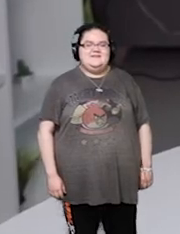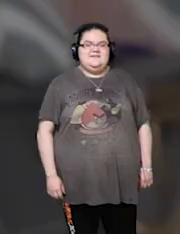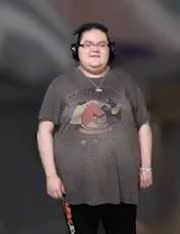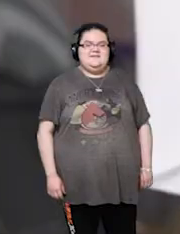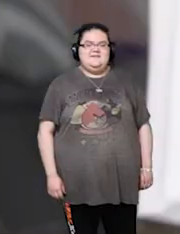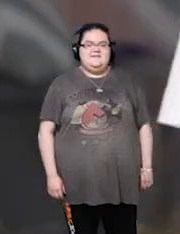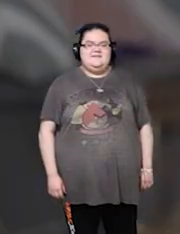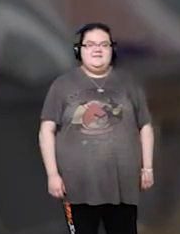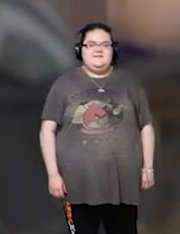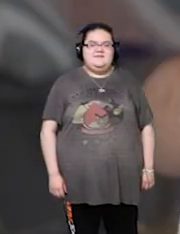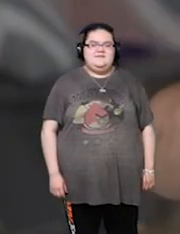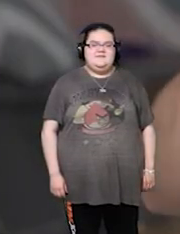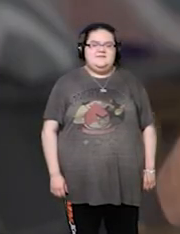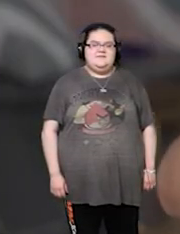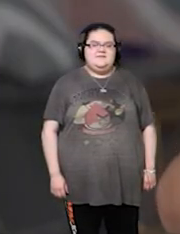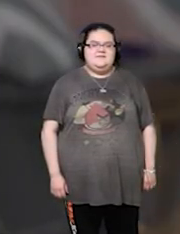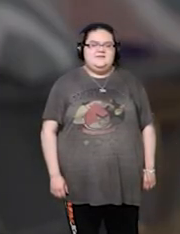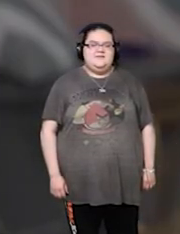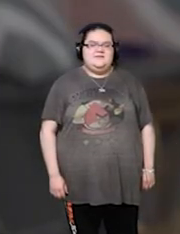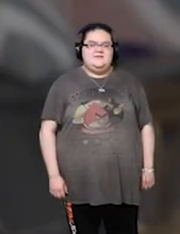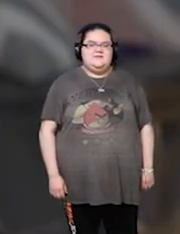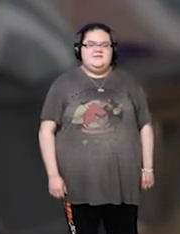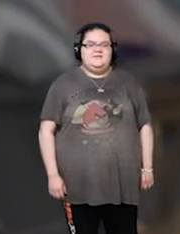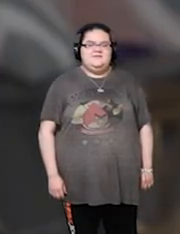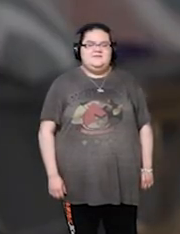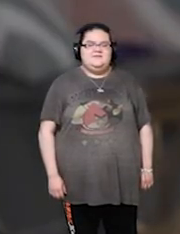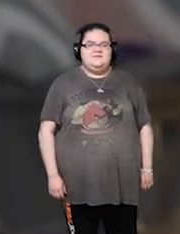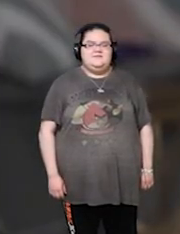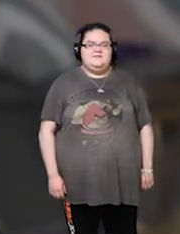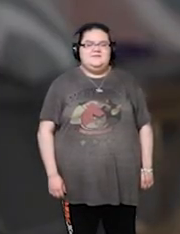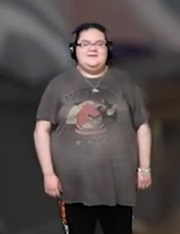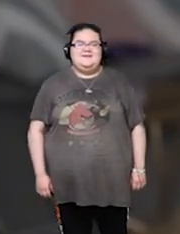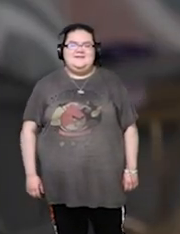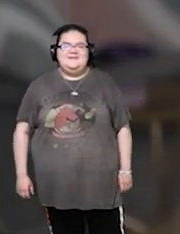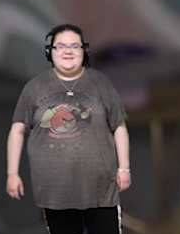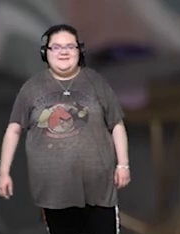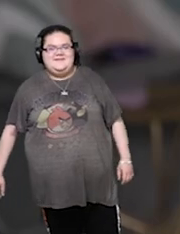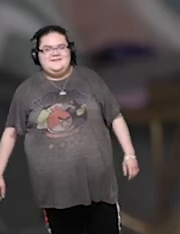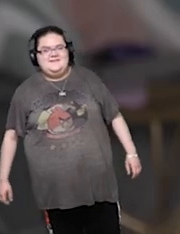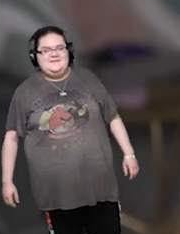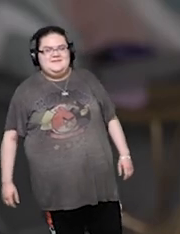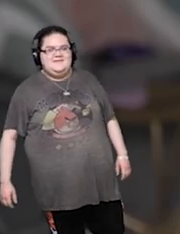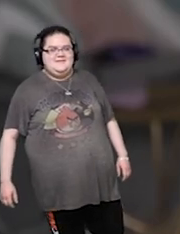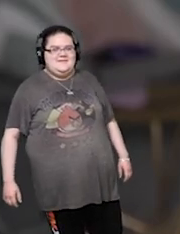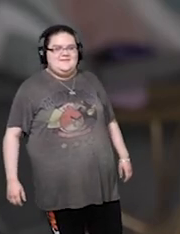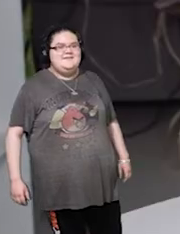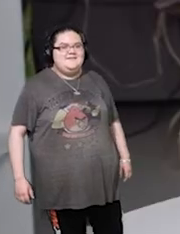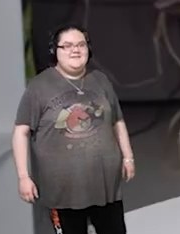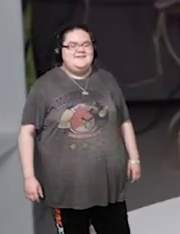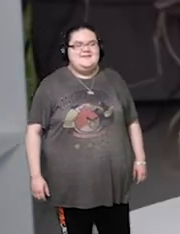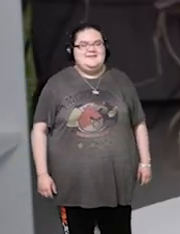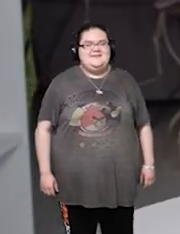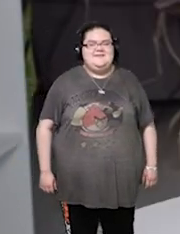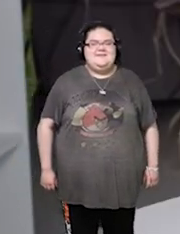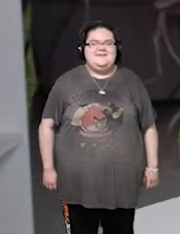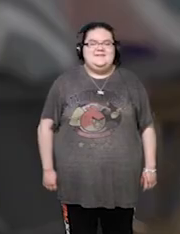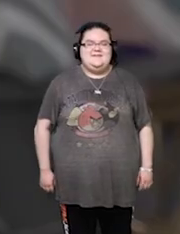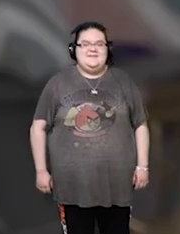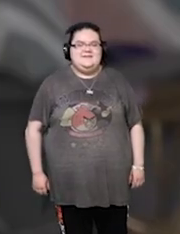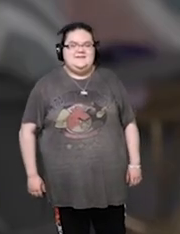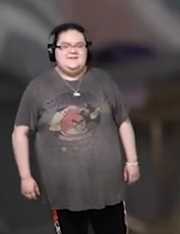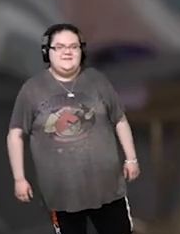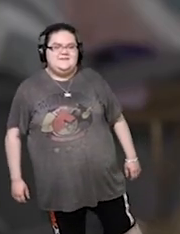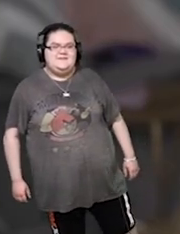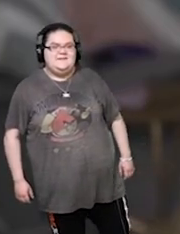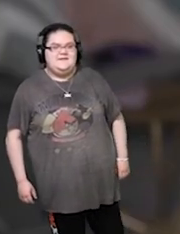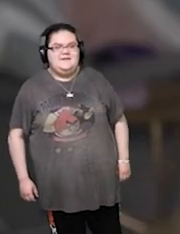trying it on. Oh, this has got some weight to it. It's got some GSM different in here. This is heavy. It's not as soft, but it's heavier. They spent money on their fabric, maybe. Soft